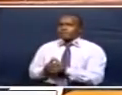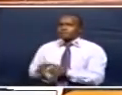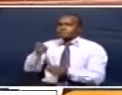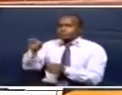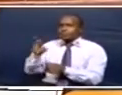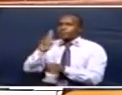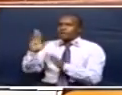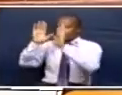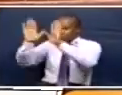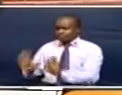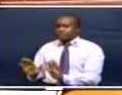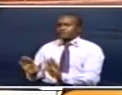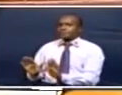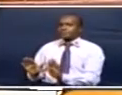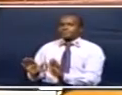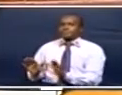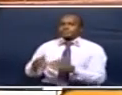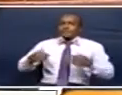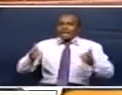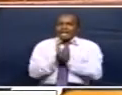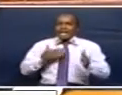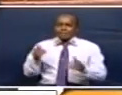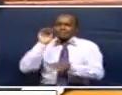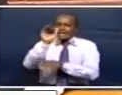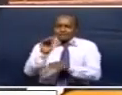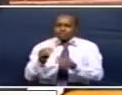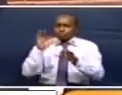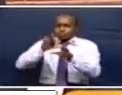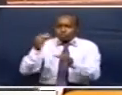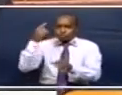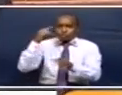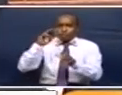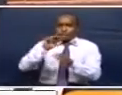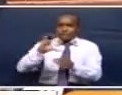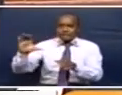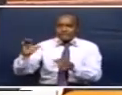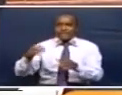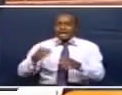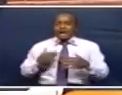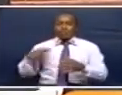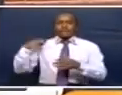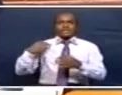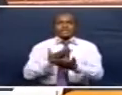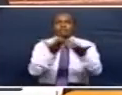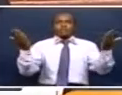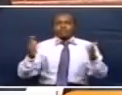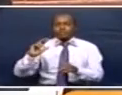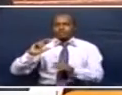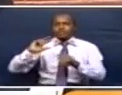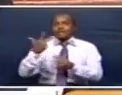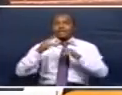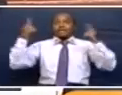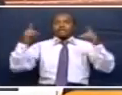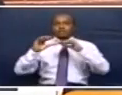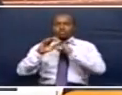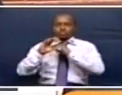are important. And I am asking you to vote for Maendeleo Chap Chap. Our candidates are all over the country. We are the third largest party now with